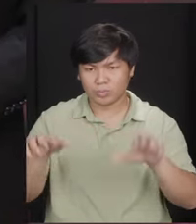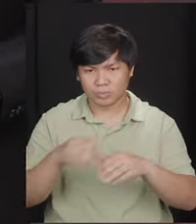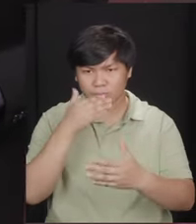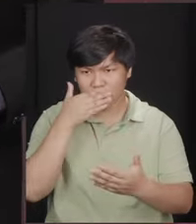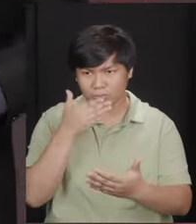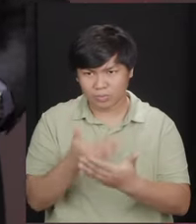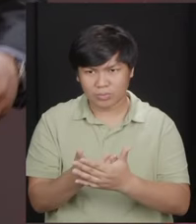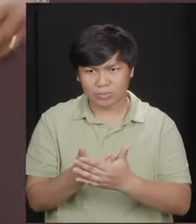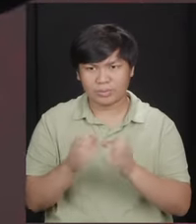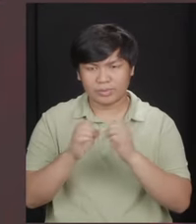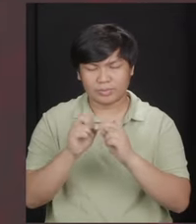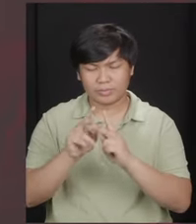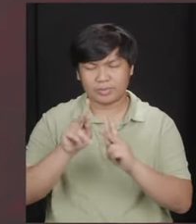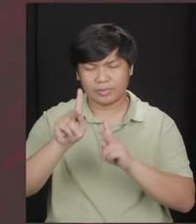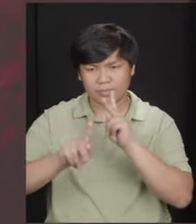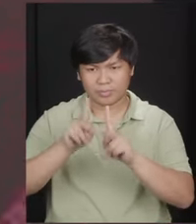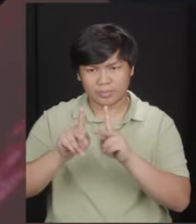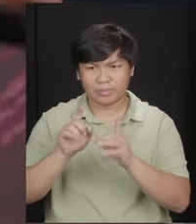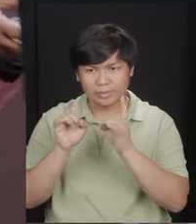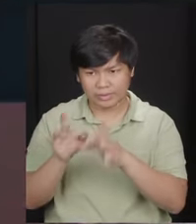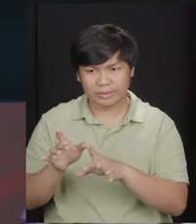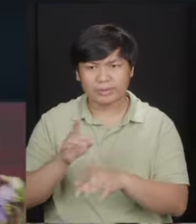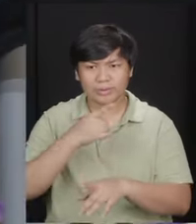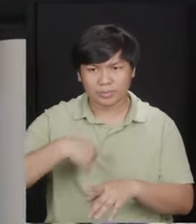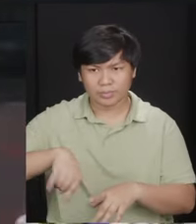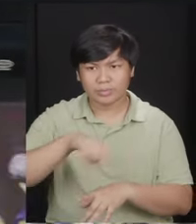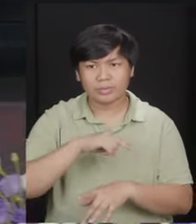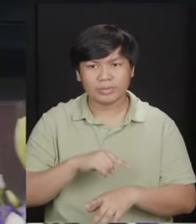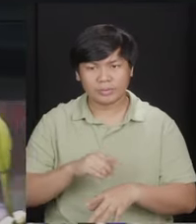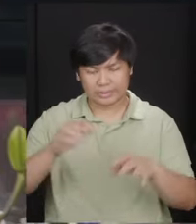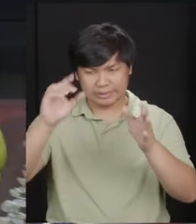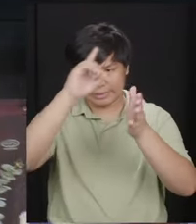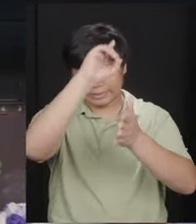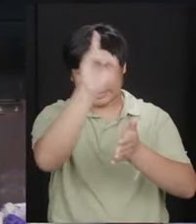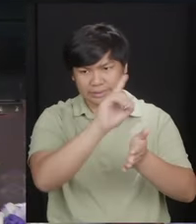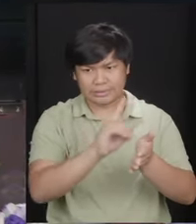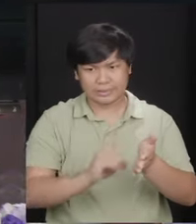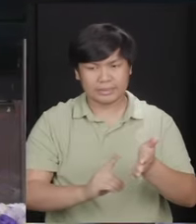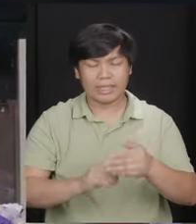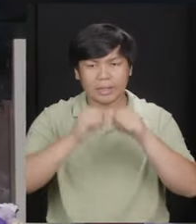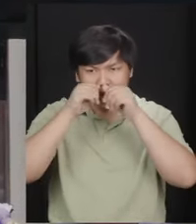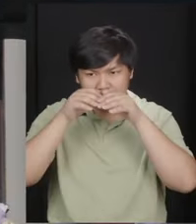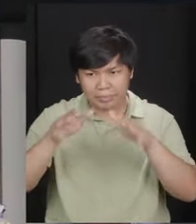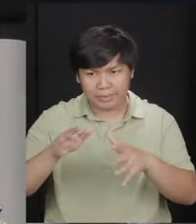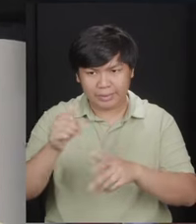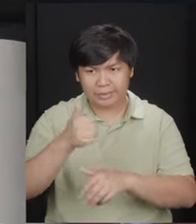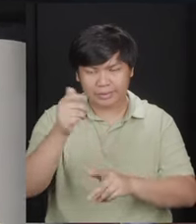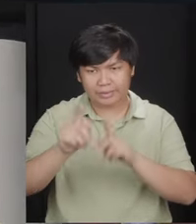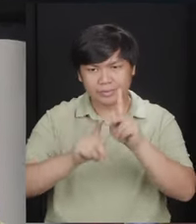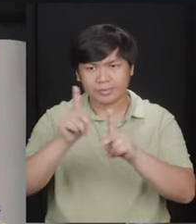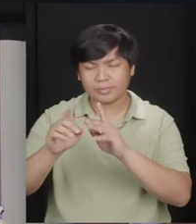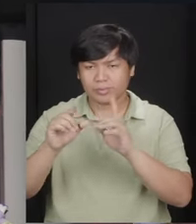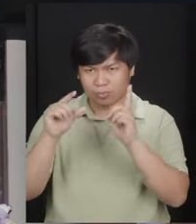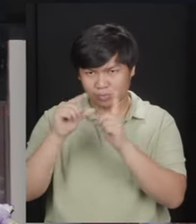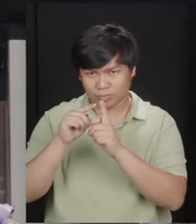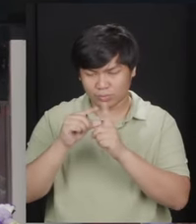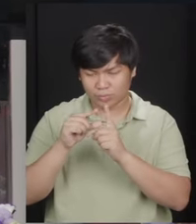hate. Before the fall, we were meant, we were designed to bless other people with our